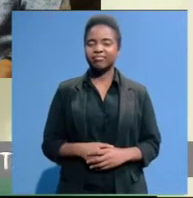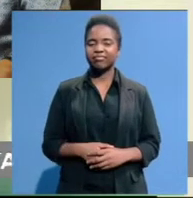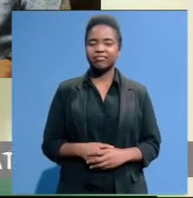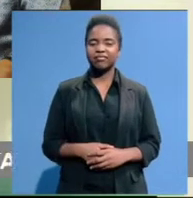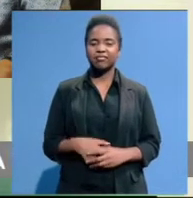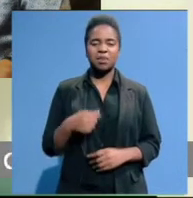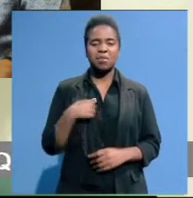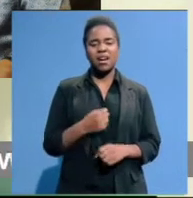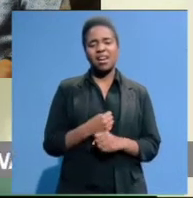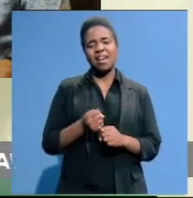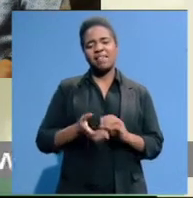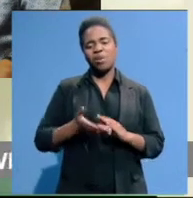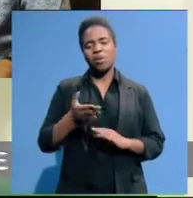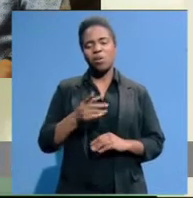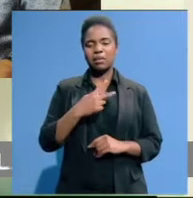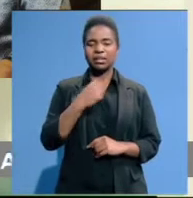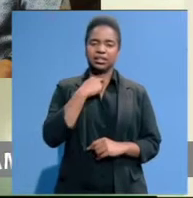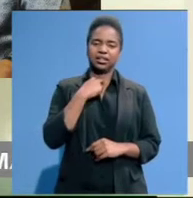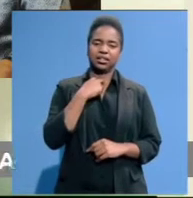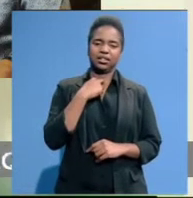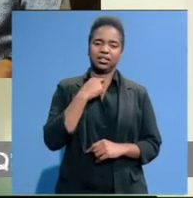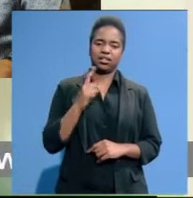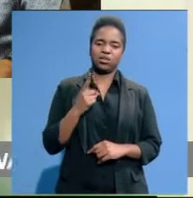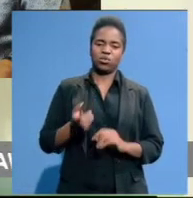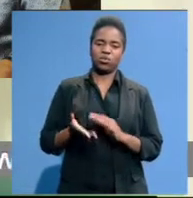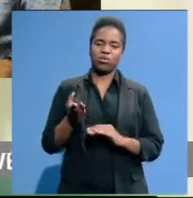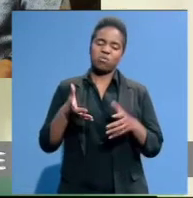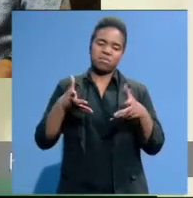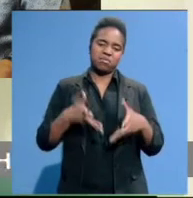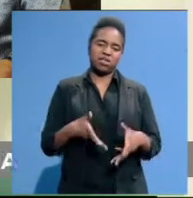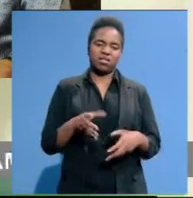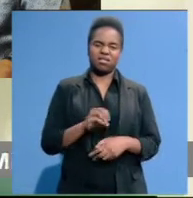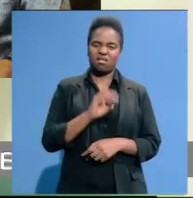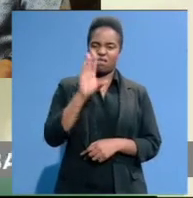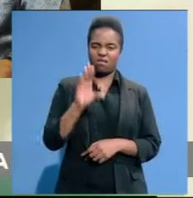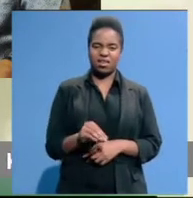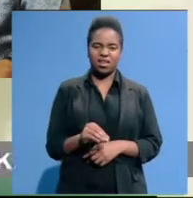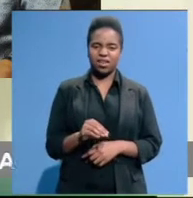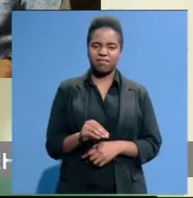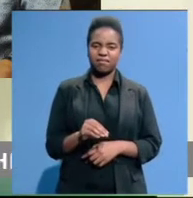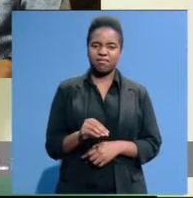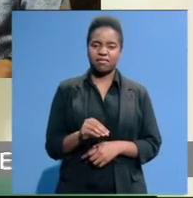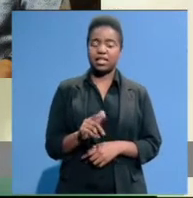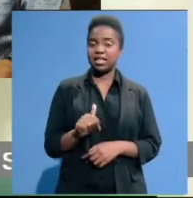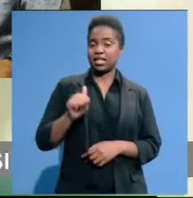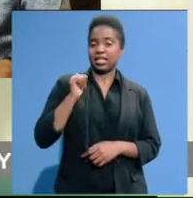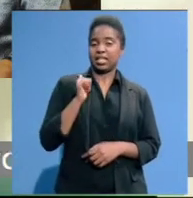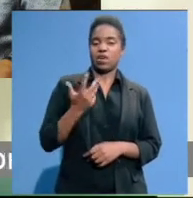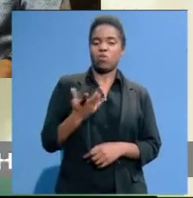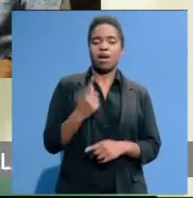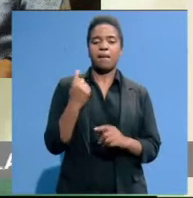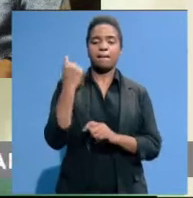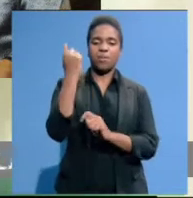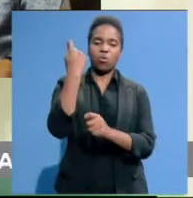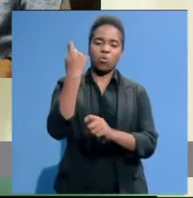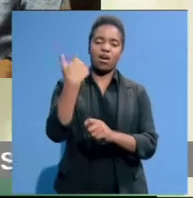Thank you very much. Thank you for having me. Well, I'm back home. I'm here in South Africa now, not in